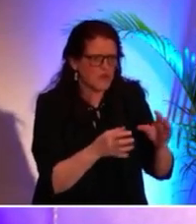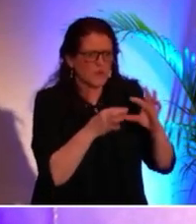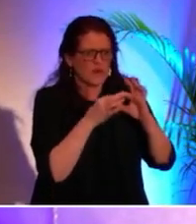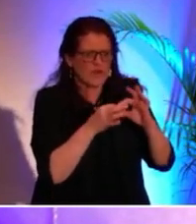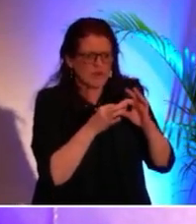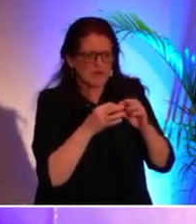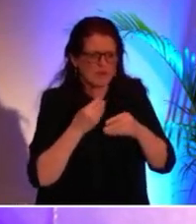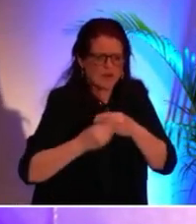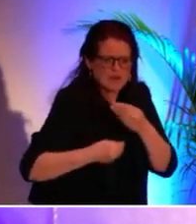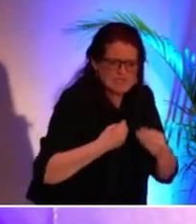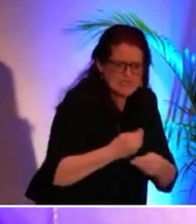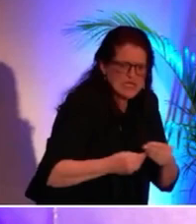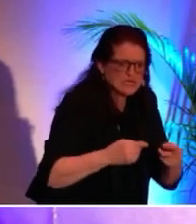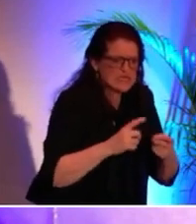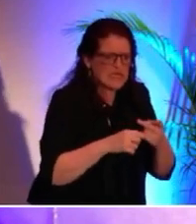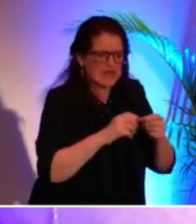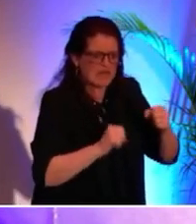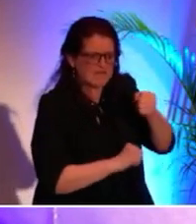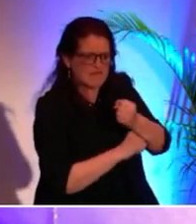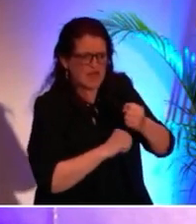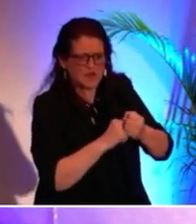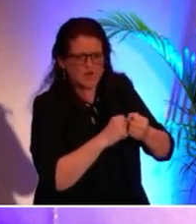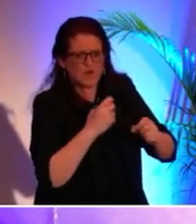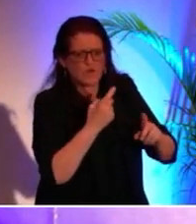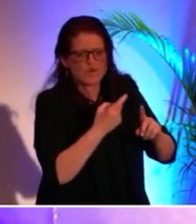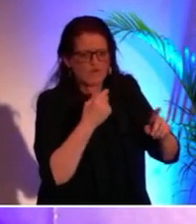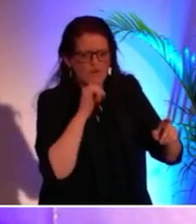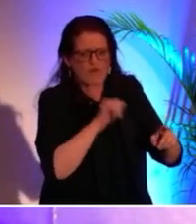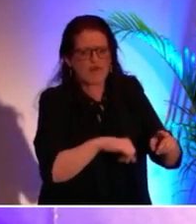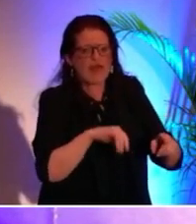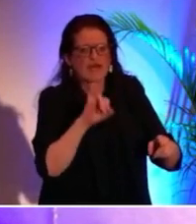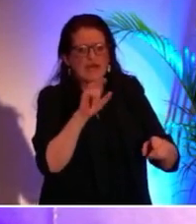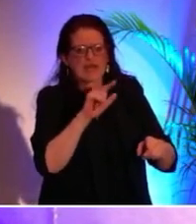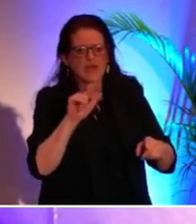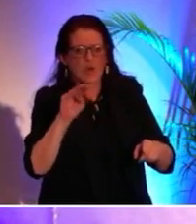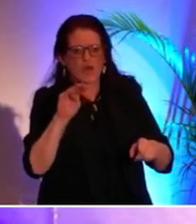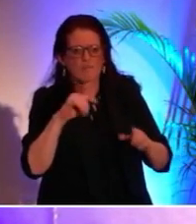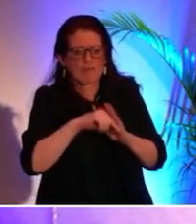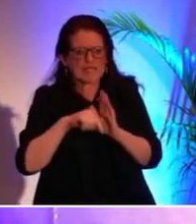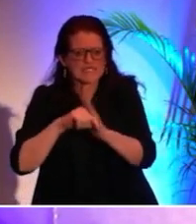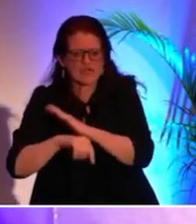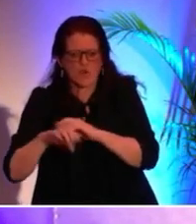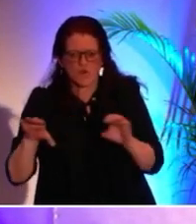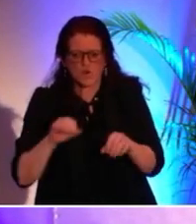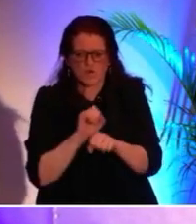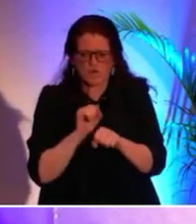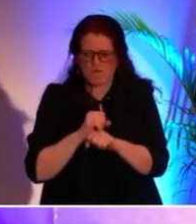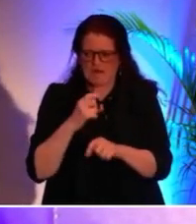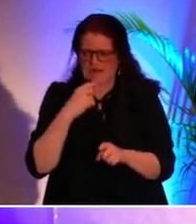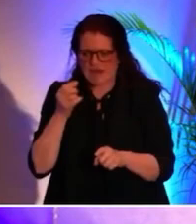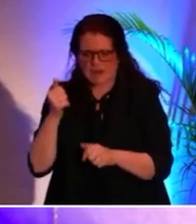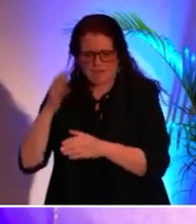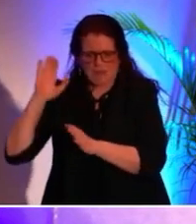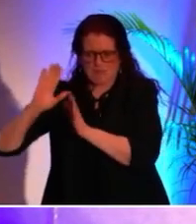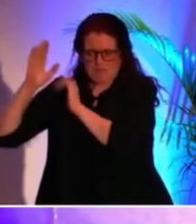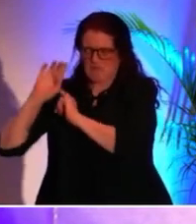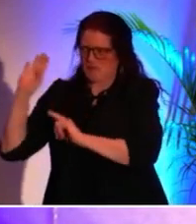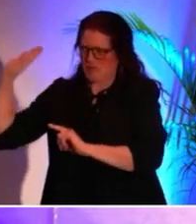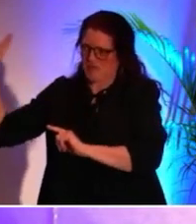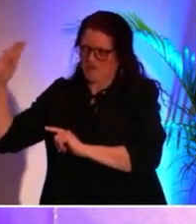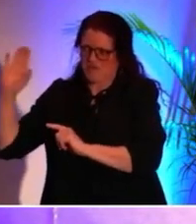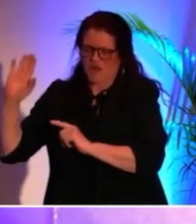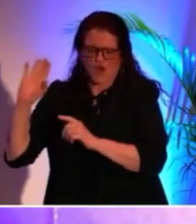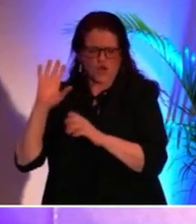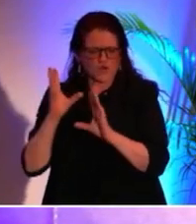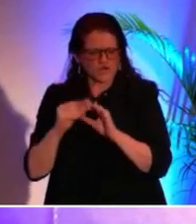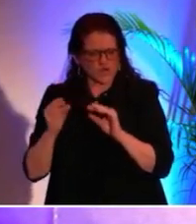descendant and being the founder of Descendants of the Elaine Massacre and doing the work of telling my ancestors' stories and